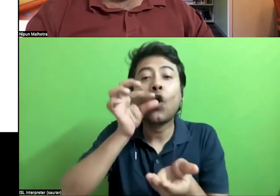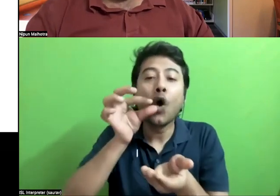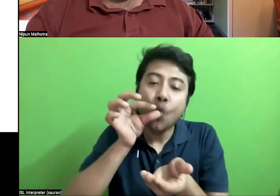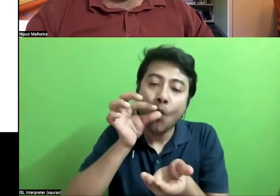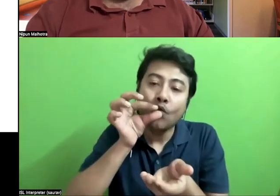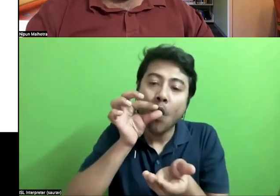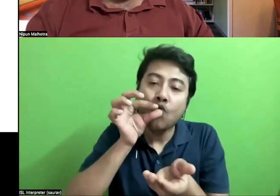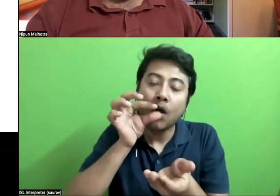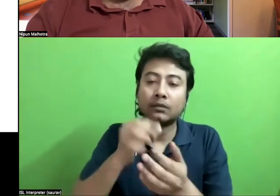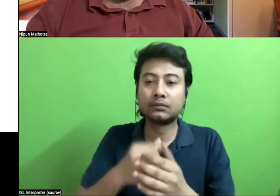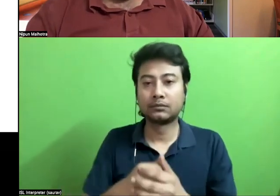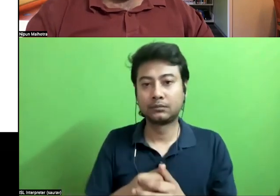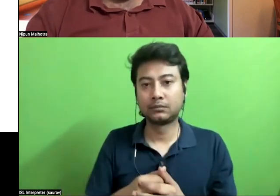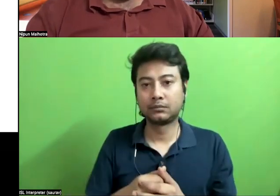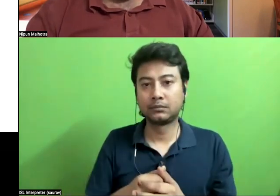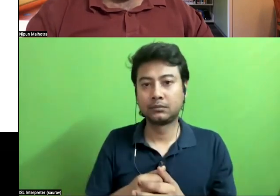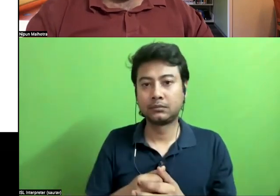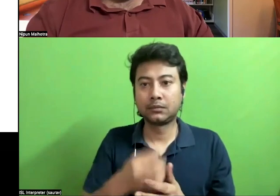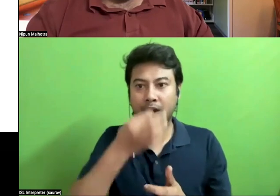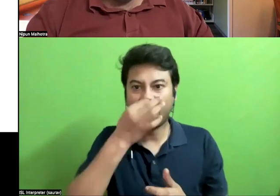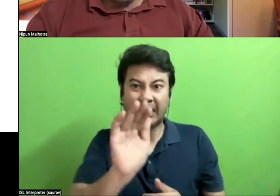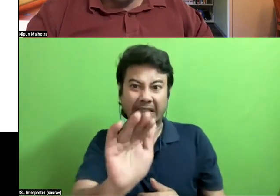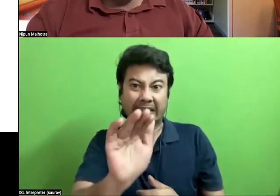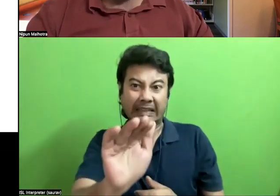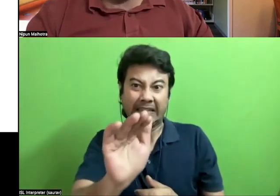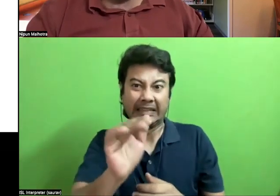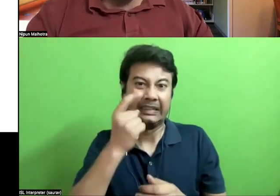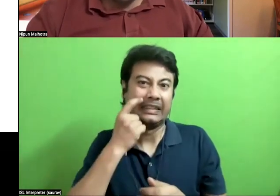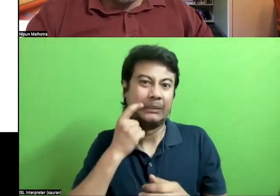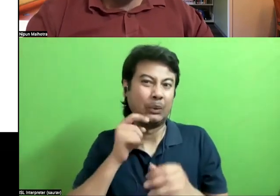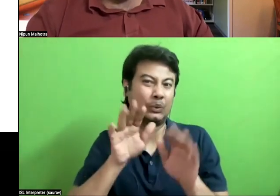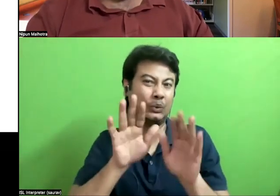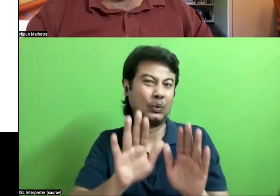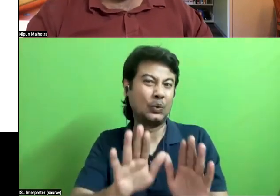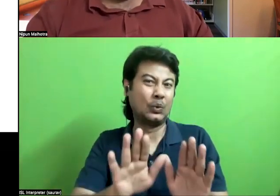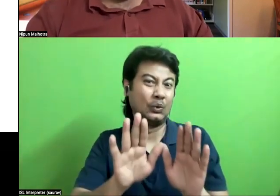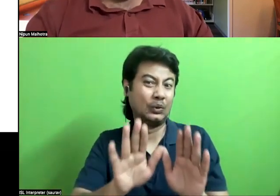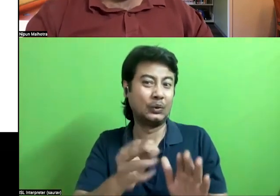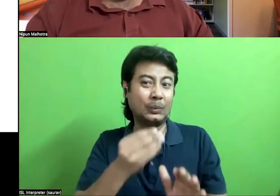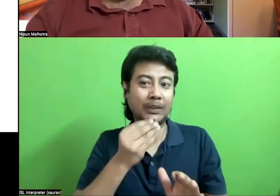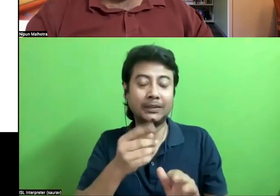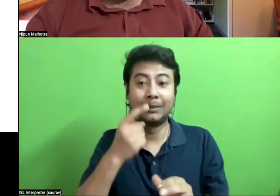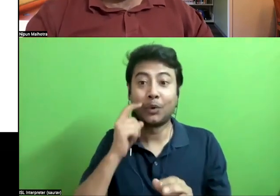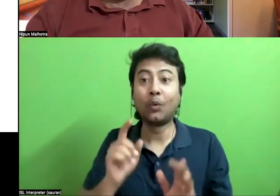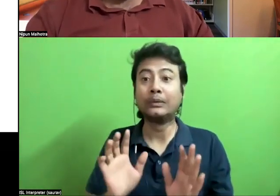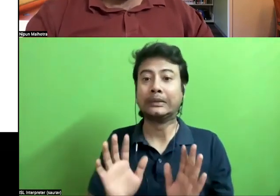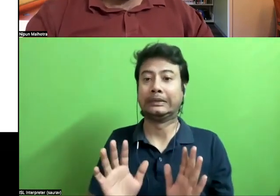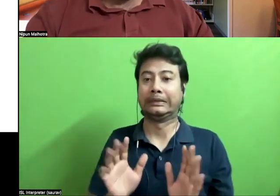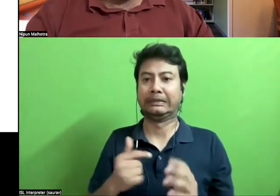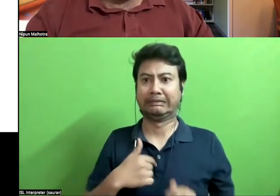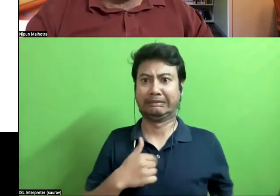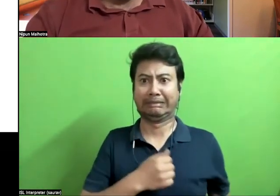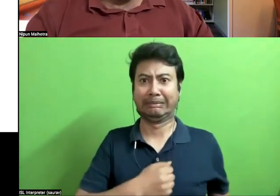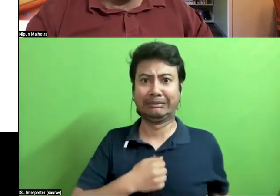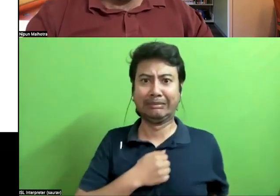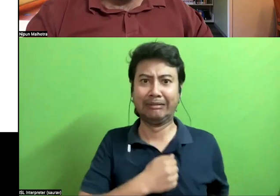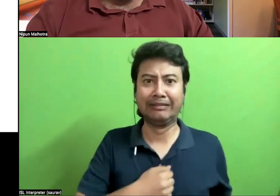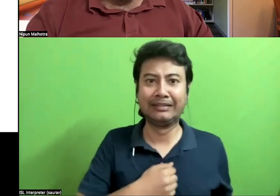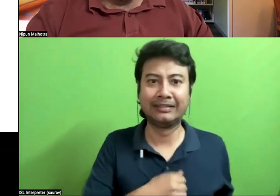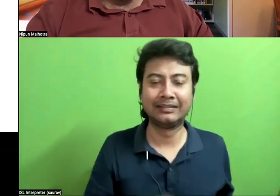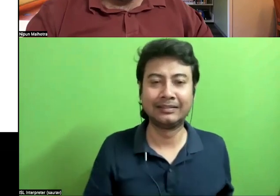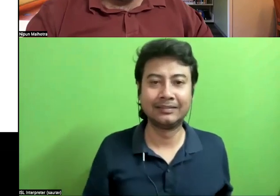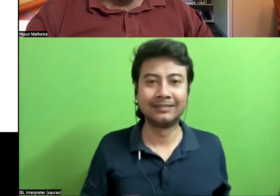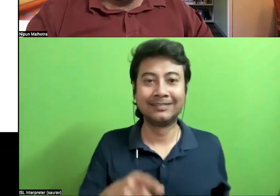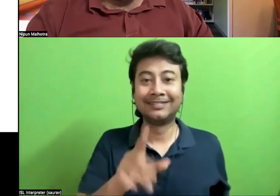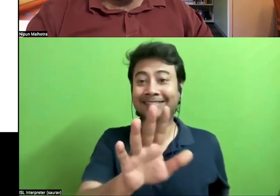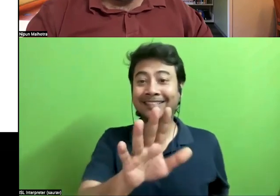here. You'll have to be a little slow, please. okay, Yeah. I'm really sorry. When I get into the Inclusion